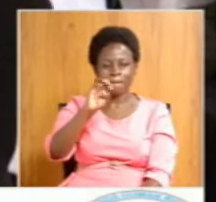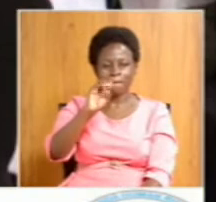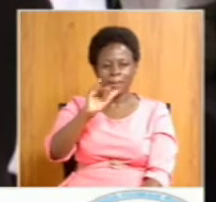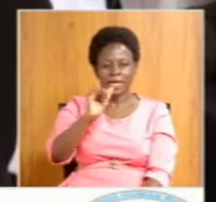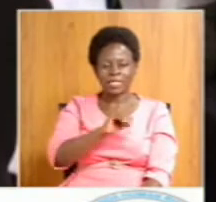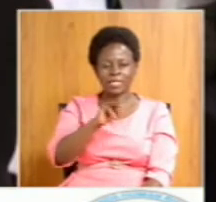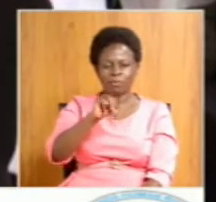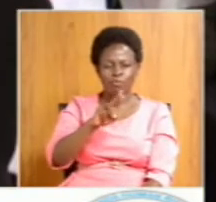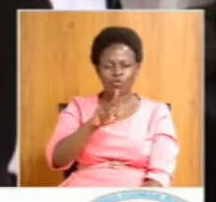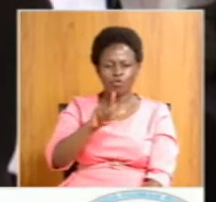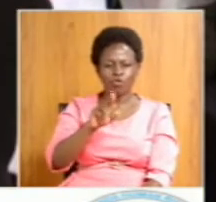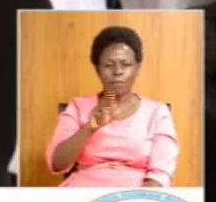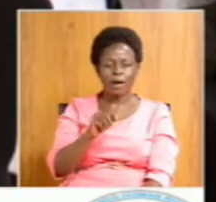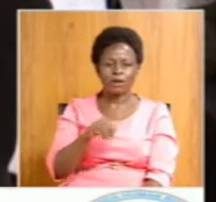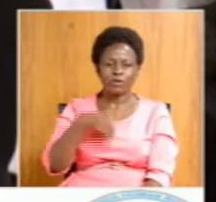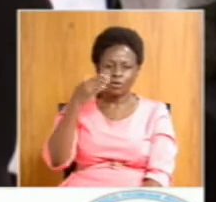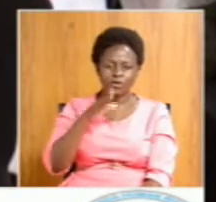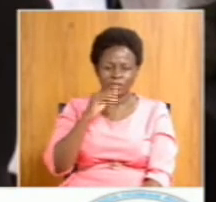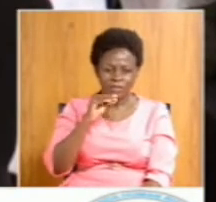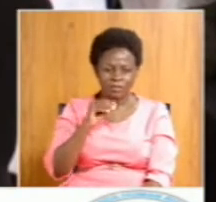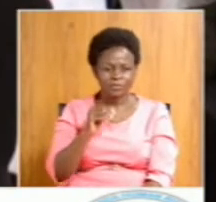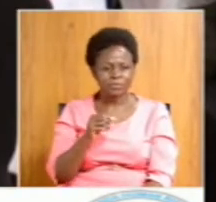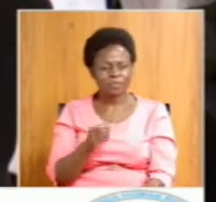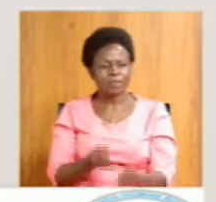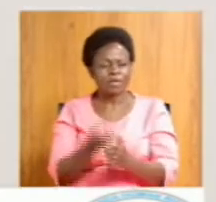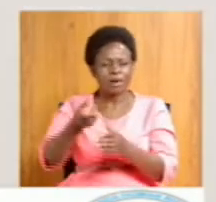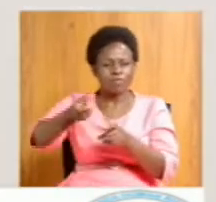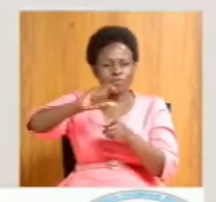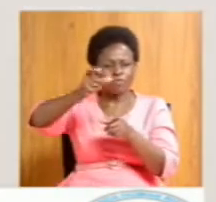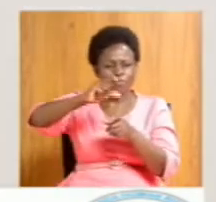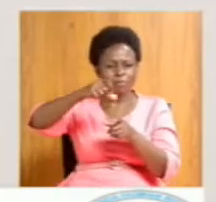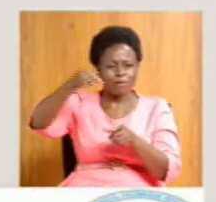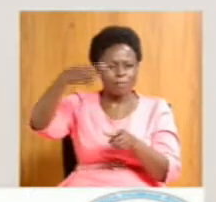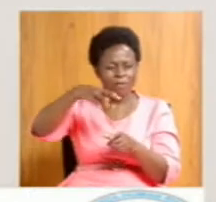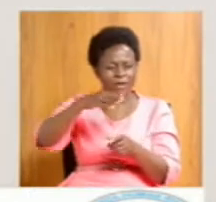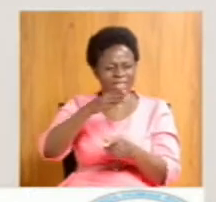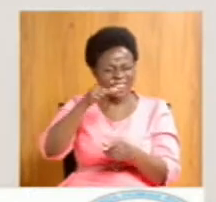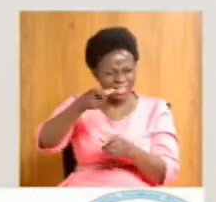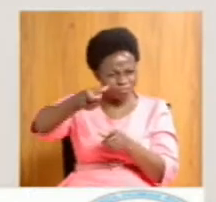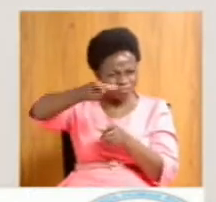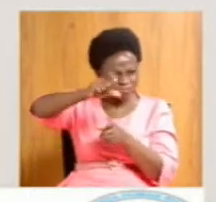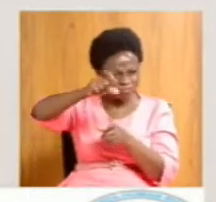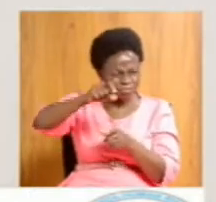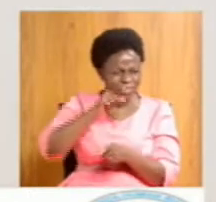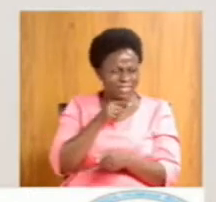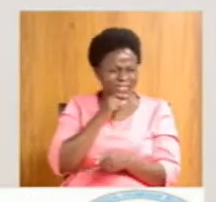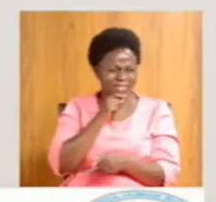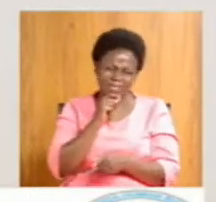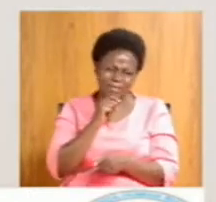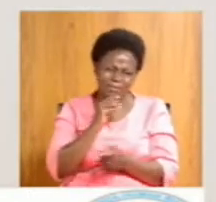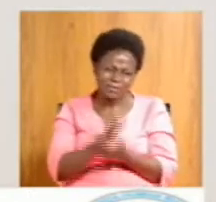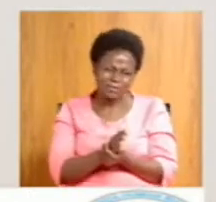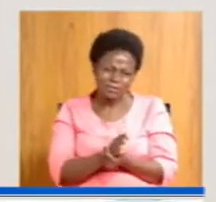you know we keep saying that we are generating even surplus electricity sometimes that surplus it may not be true it's